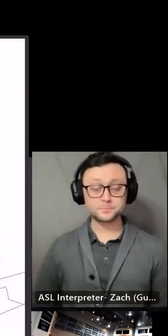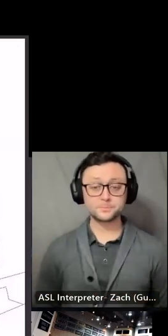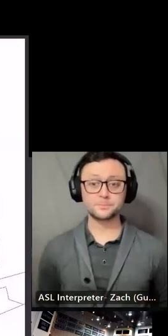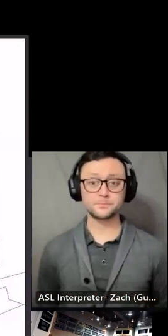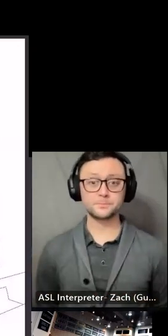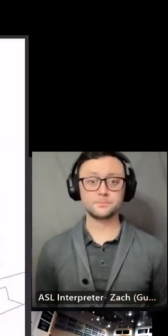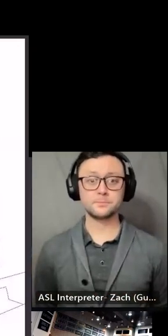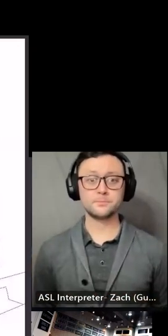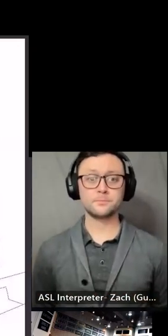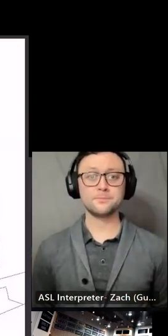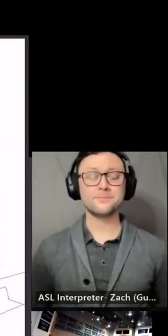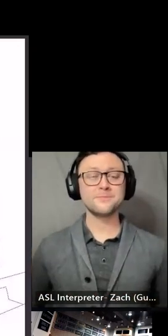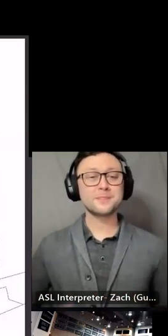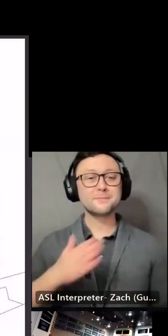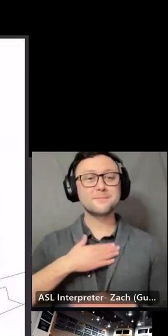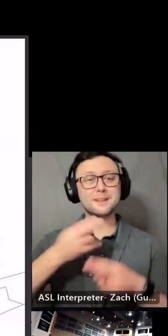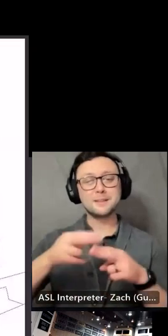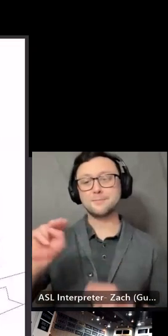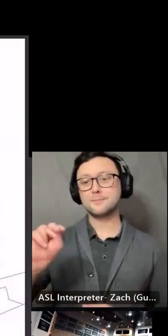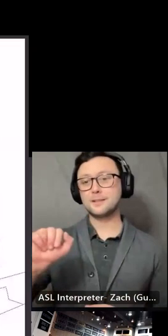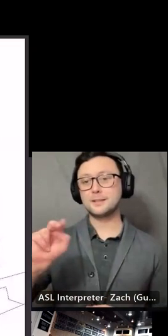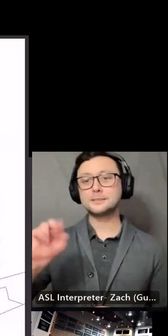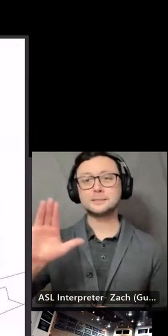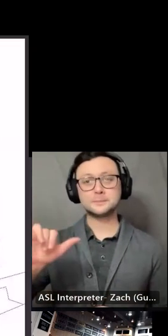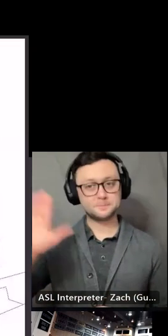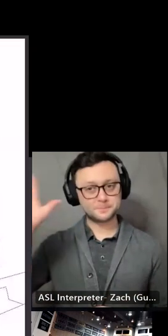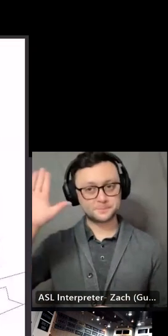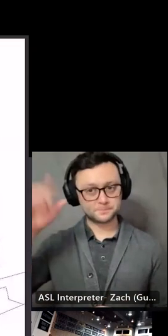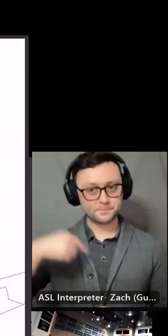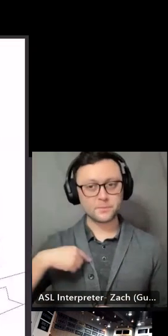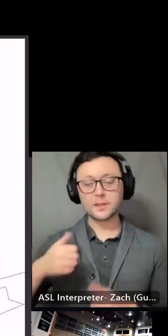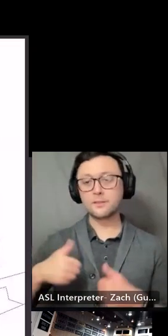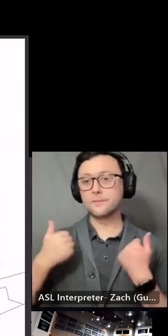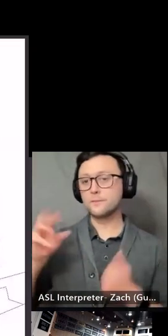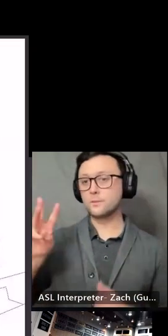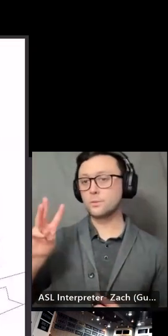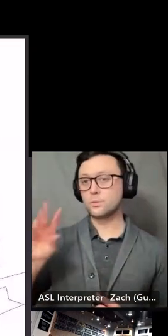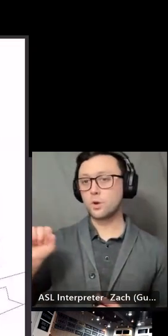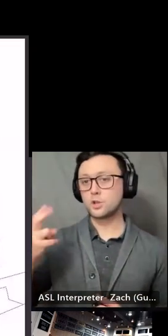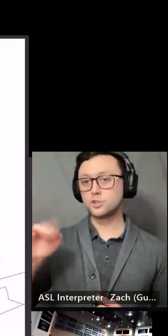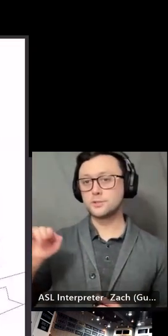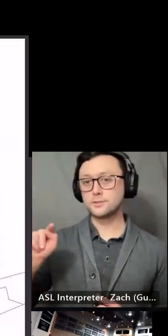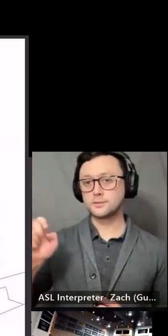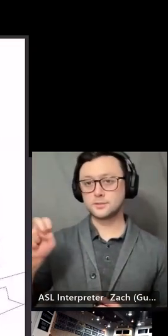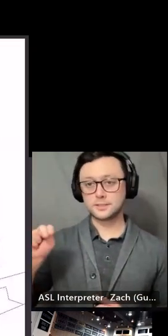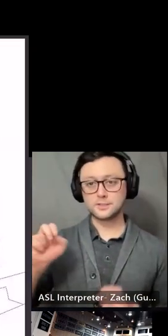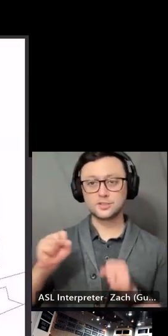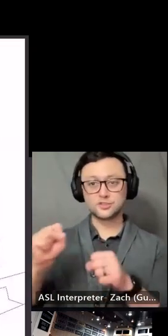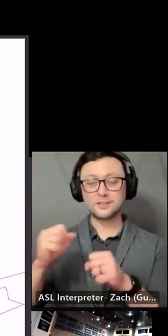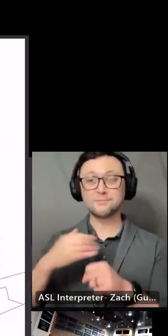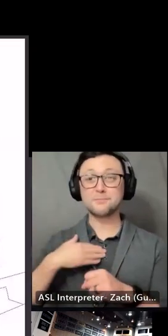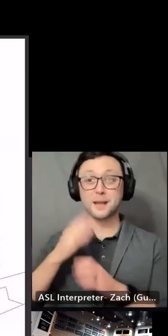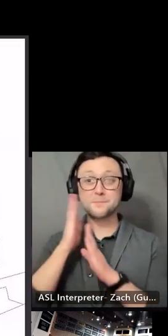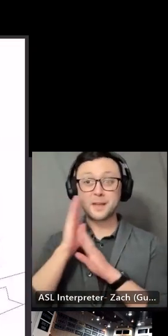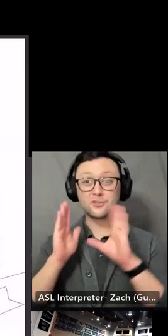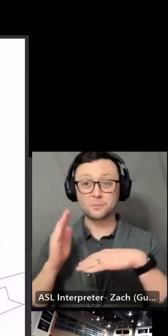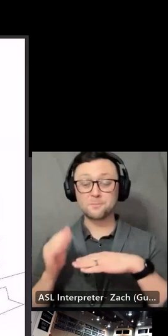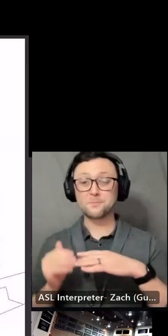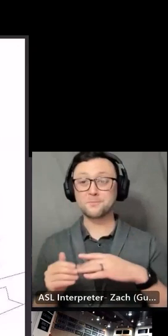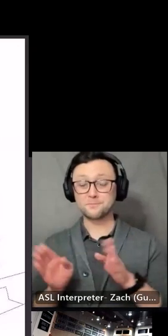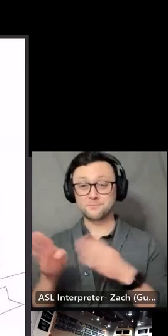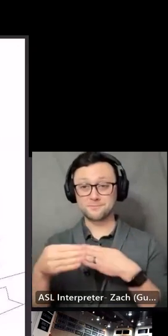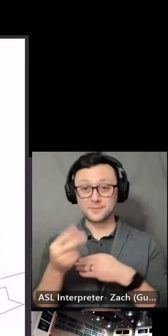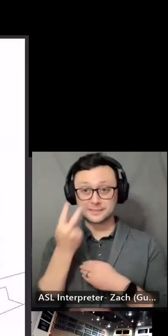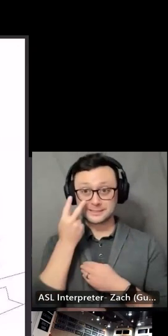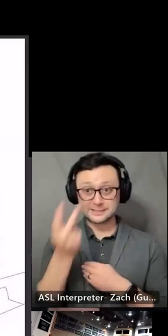My name is Nancy Allen. I'm very long. I live on Washington Street and my bedroom quite literally overlooks the LNG